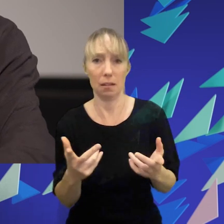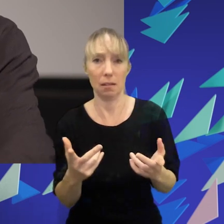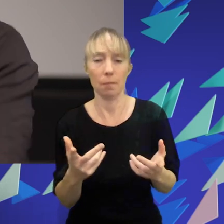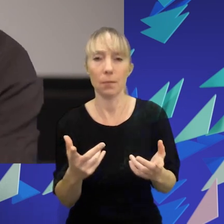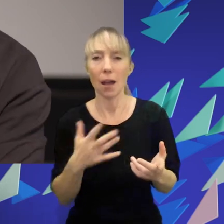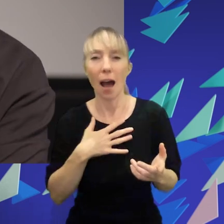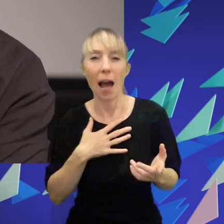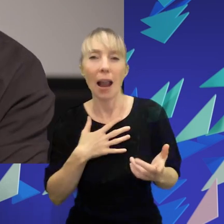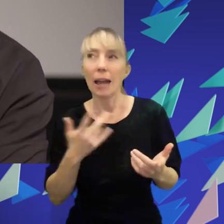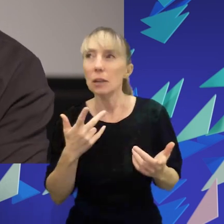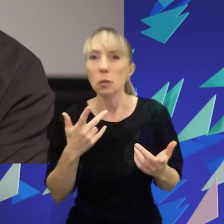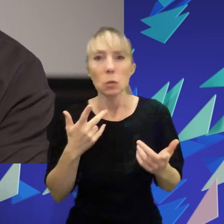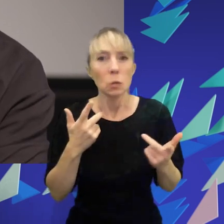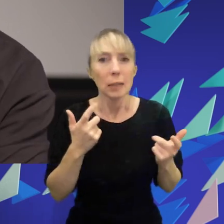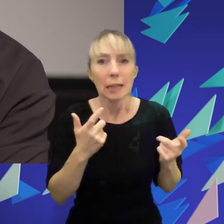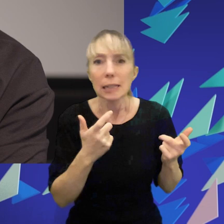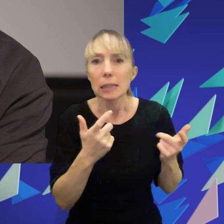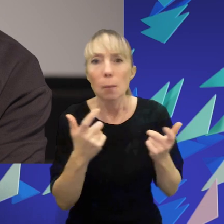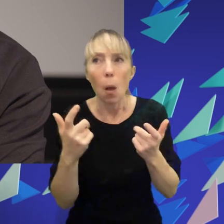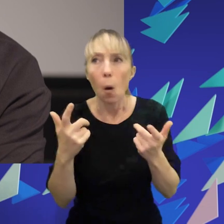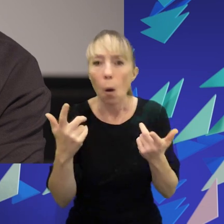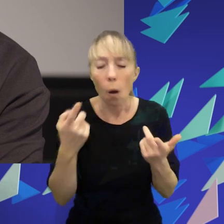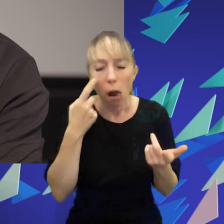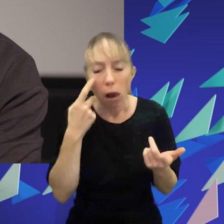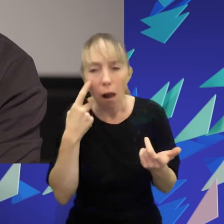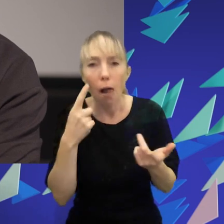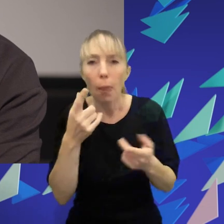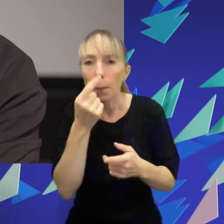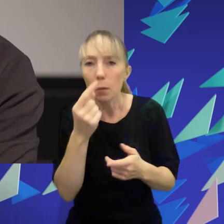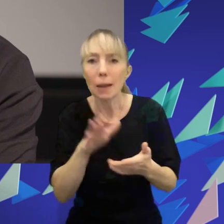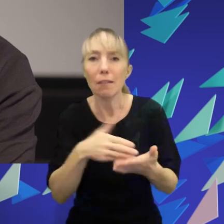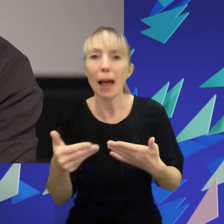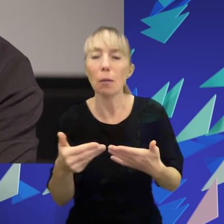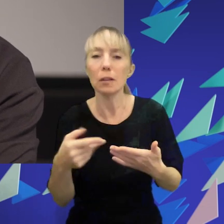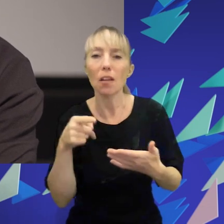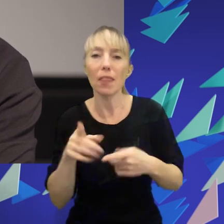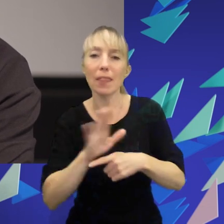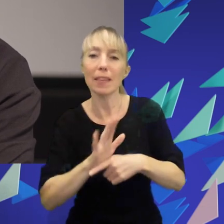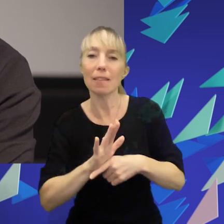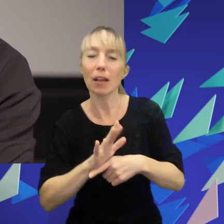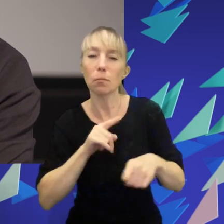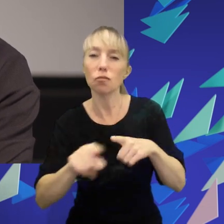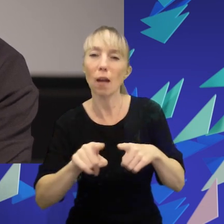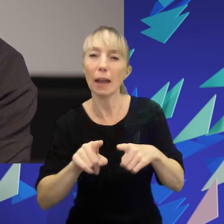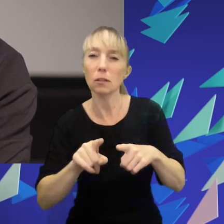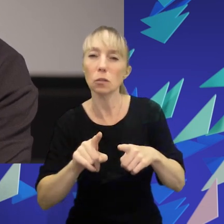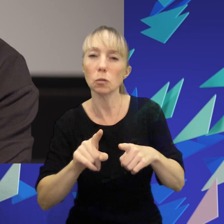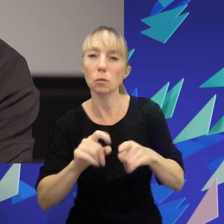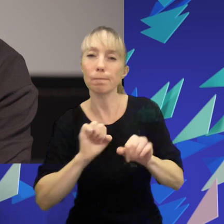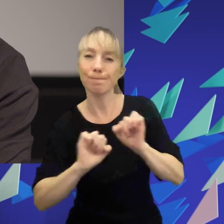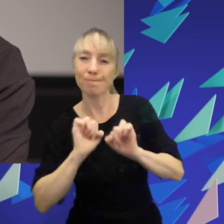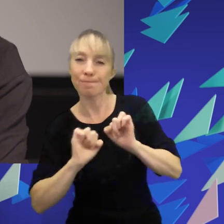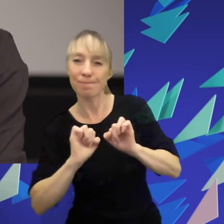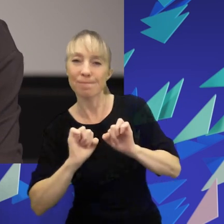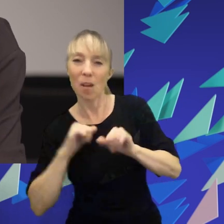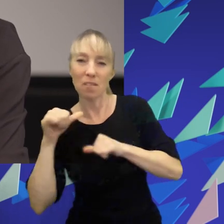the possibilities of language, and I think this film in a way served that purpose to liberate from certain conventions that I'm a little bit